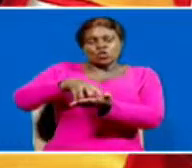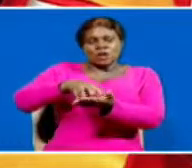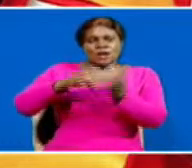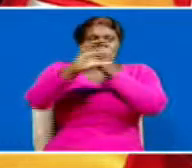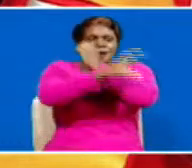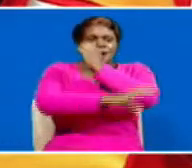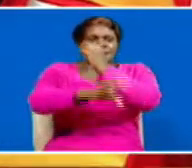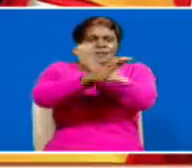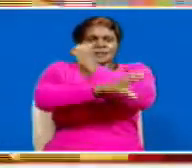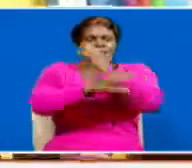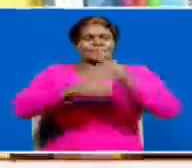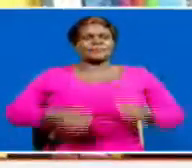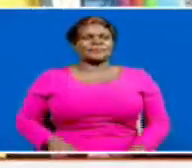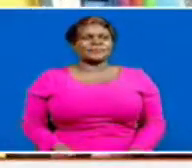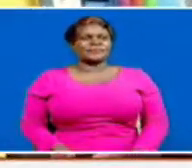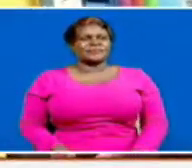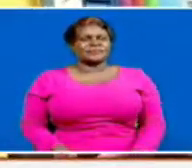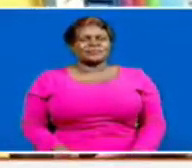country.